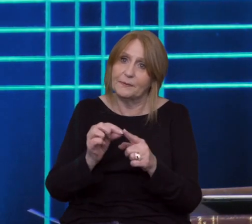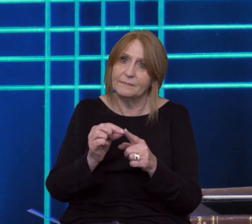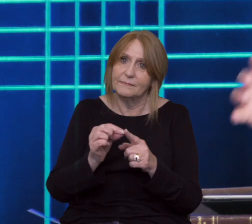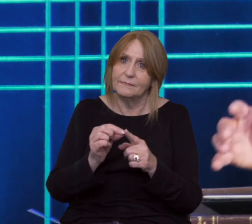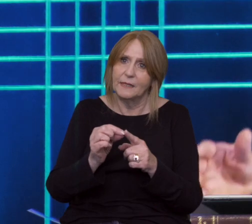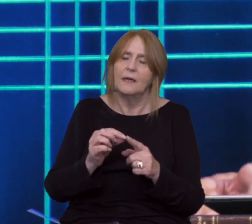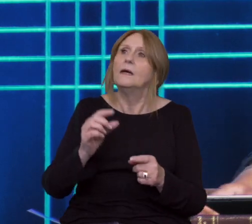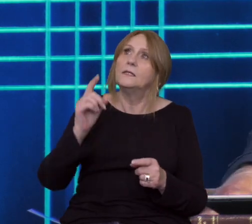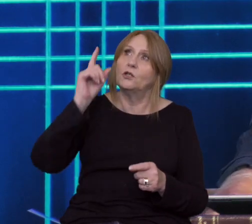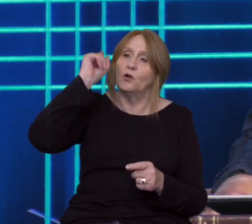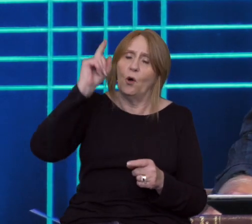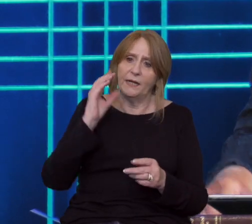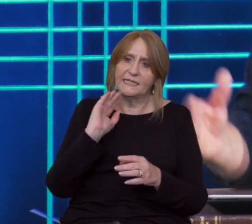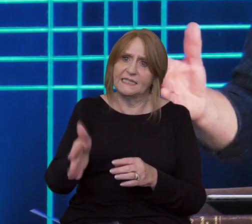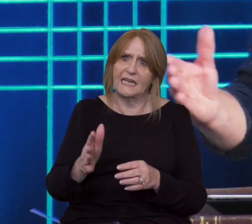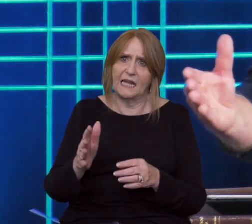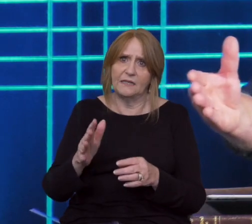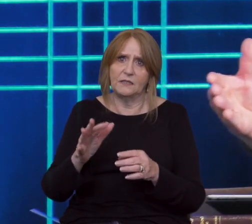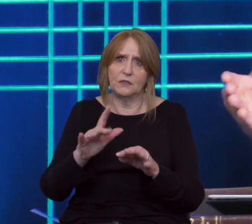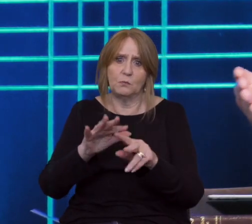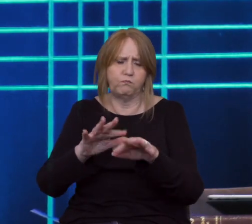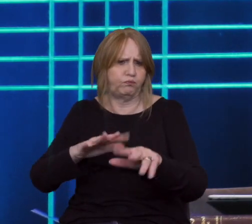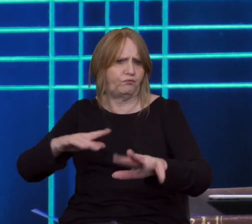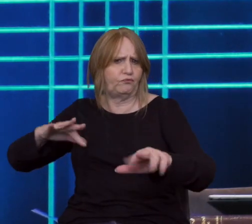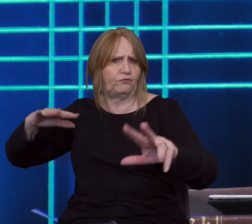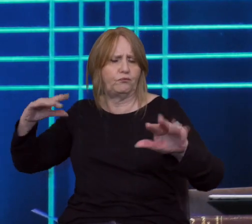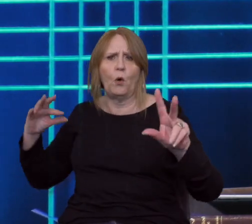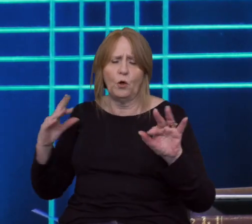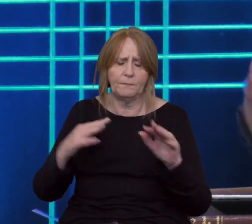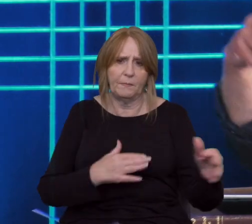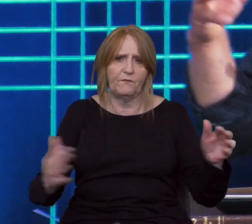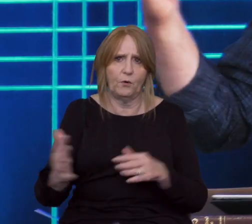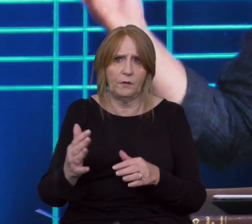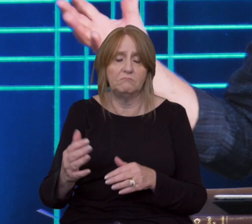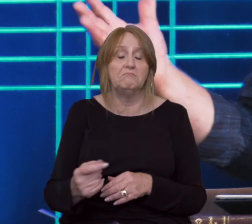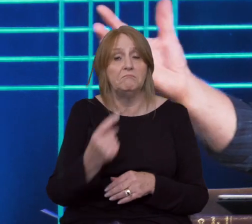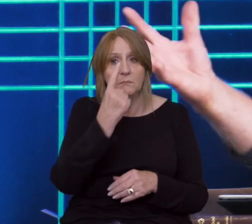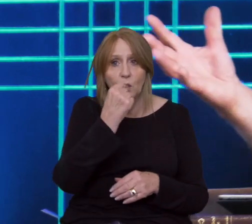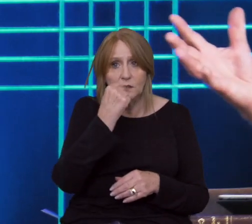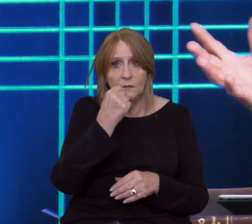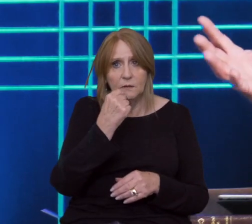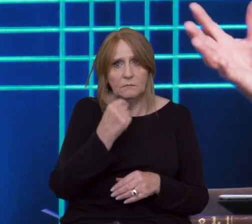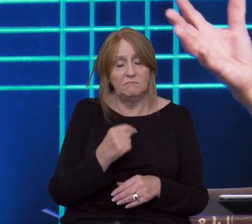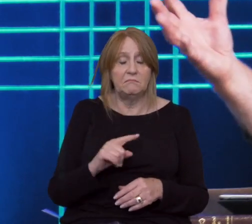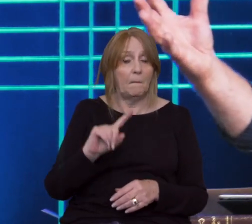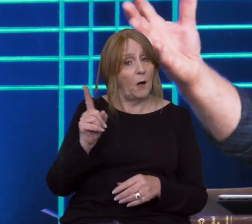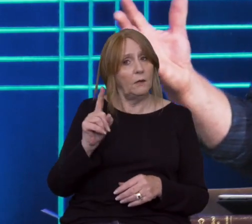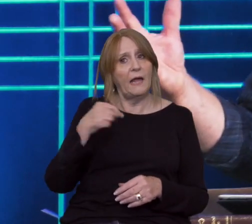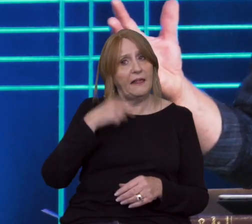swarm of wasps before them? Possibly. But I think if that had happened, we'd have had other reports on it.